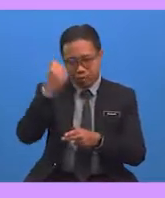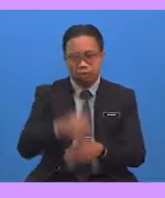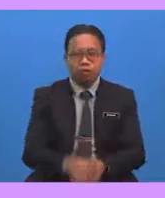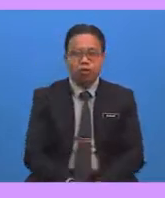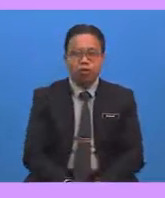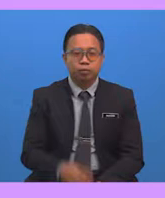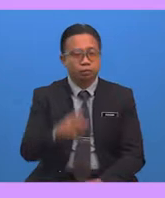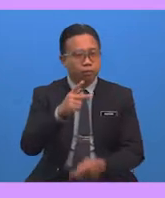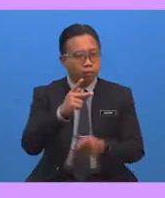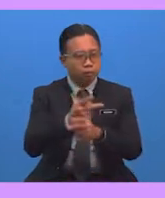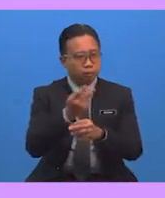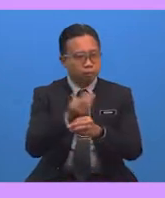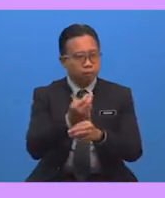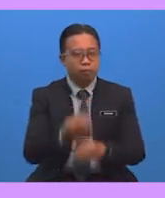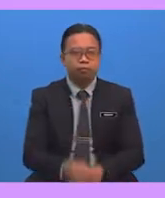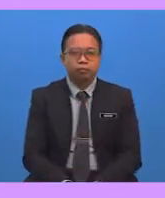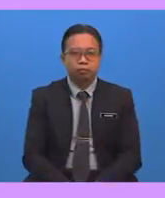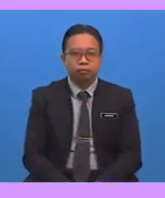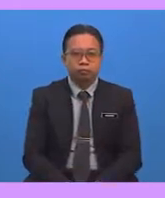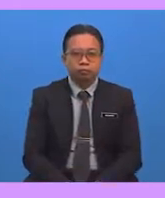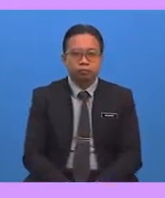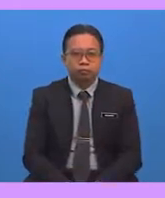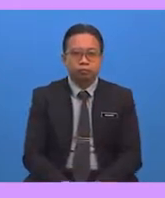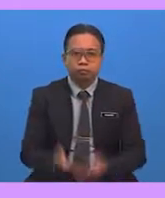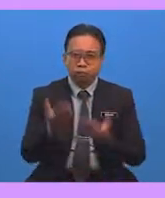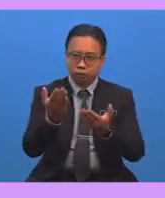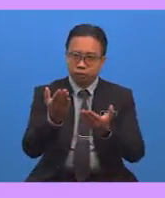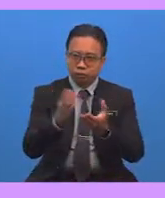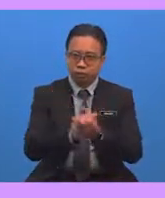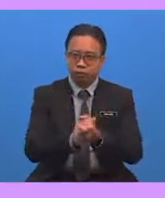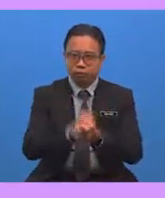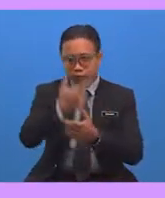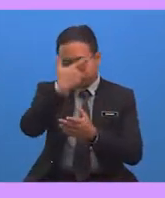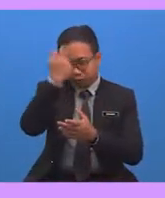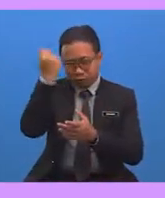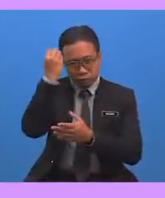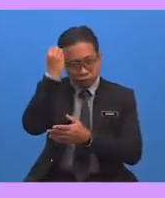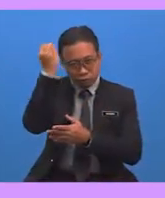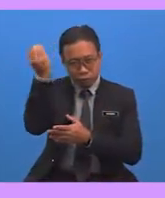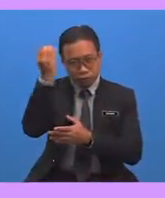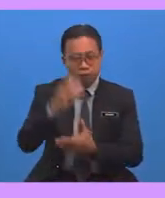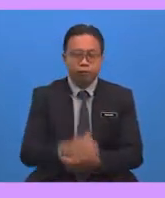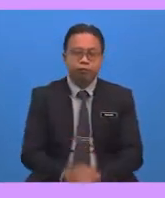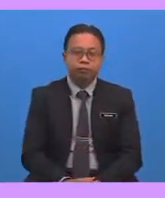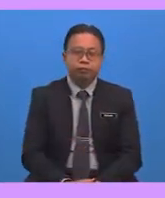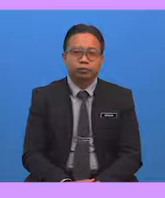issues, problems. To provide advice, reasons,